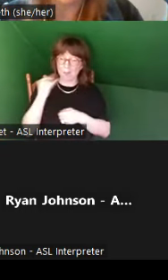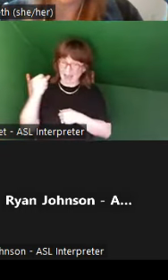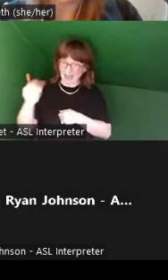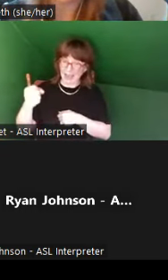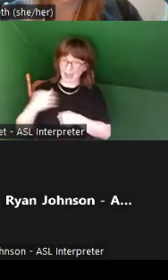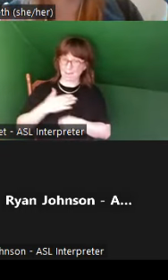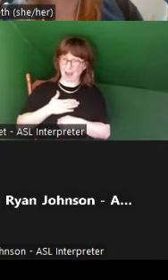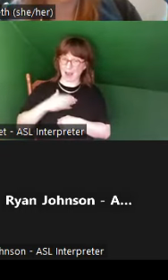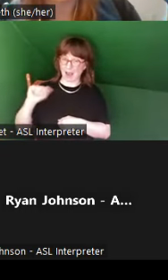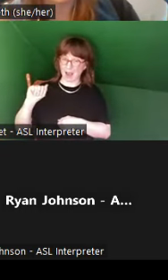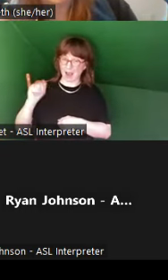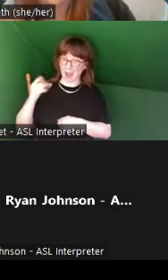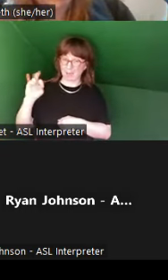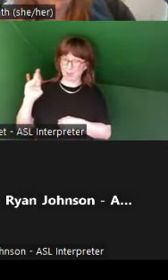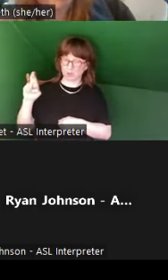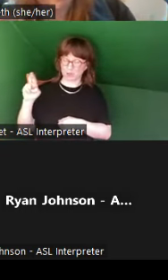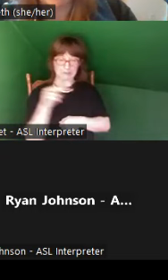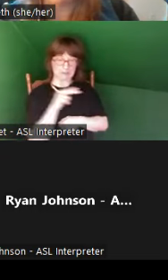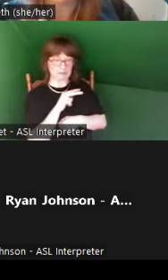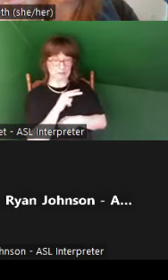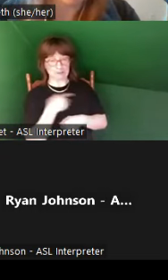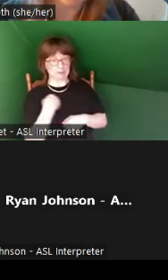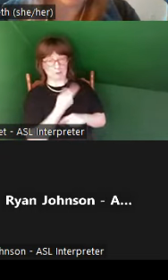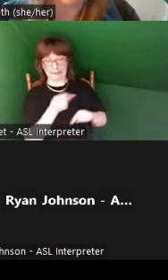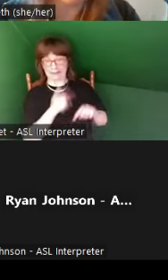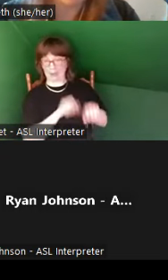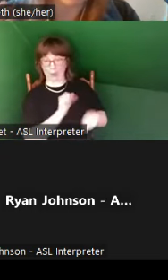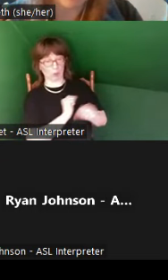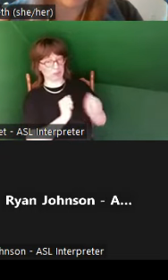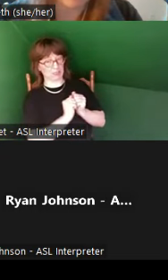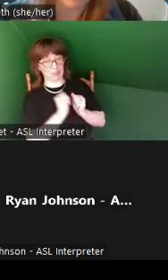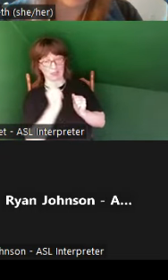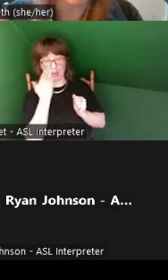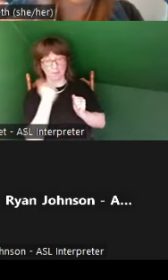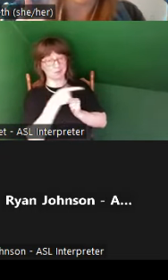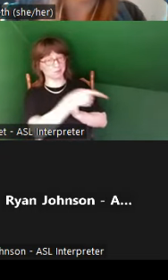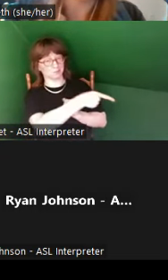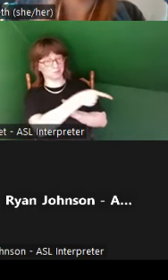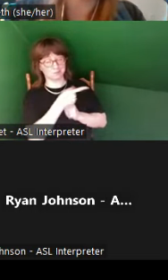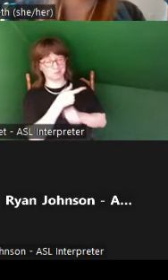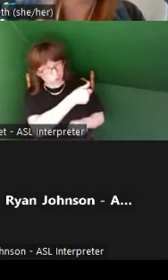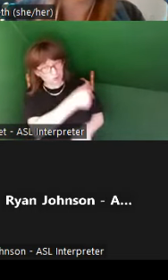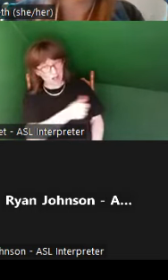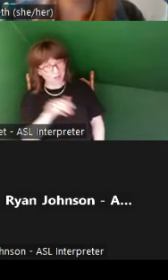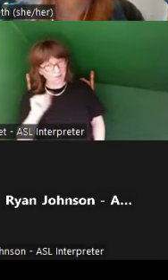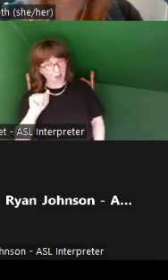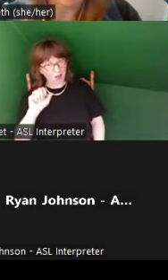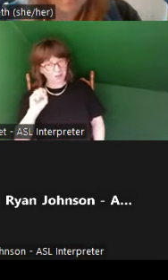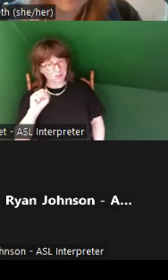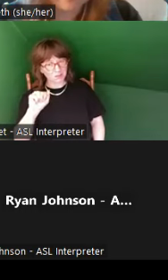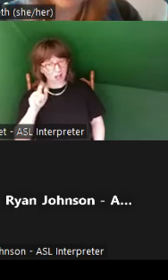You might think on the surface, oh, we can't work with this person because they're in jail for assaulting somebody and they're an